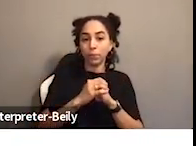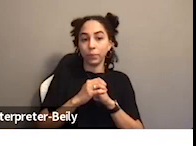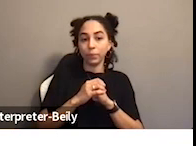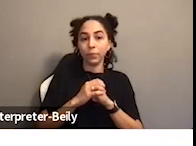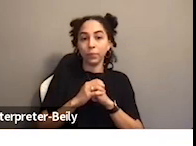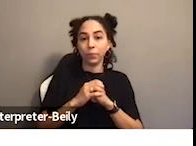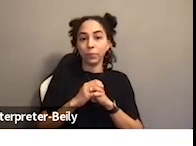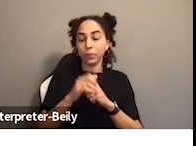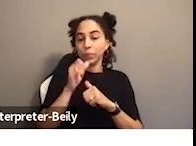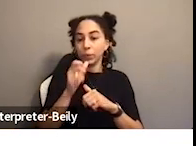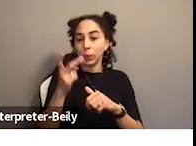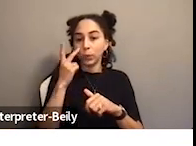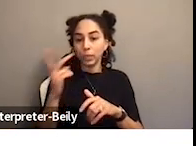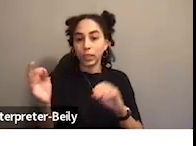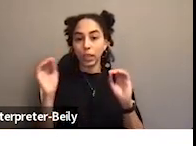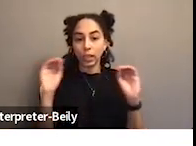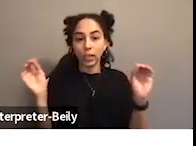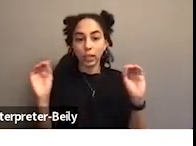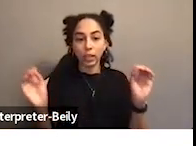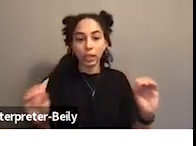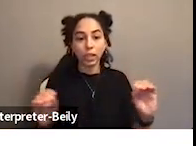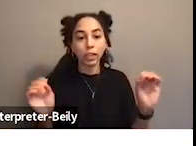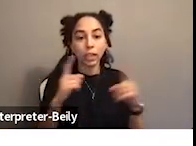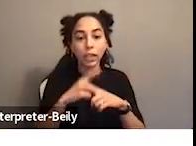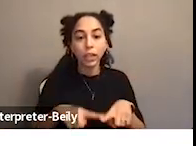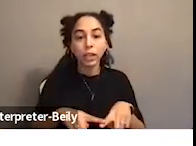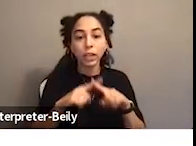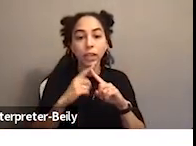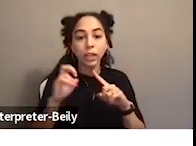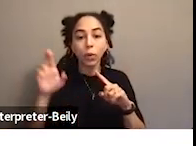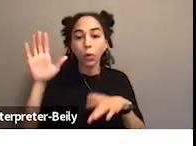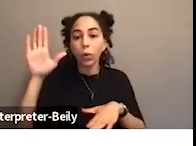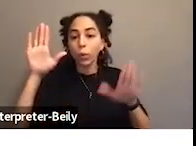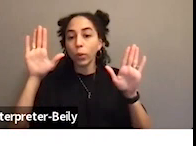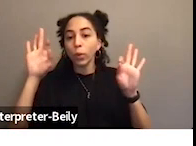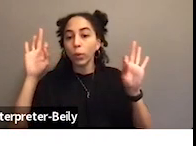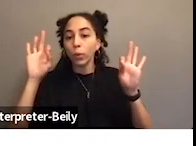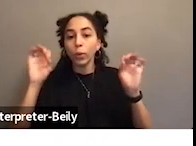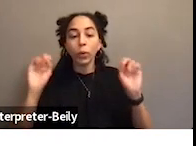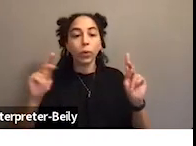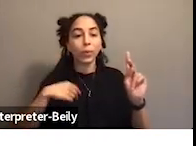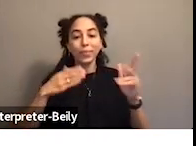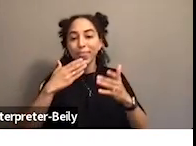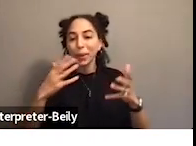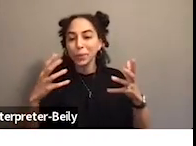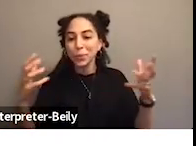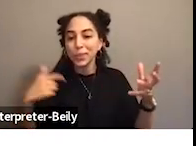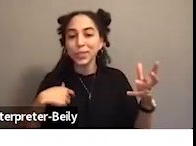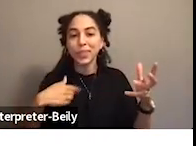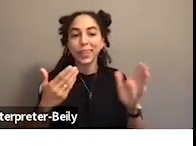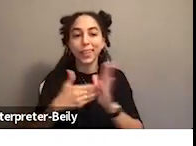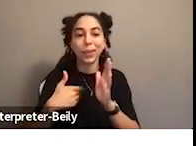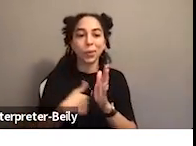And I don't see any unmutes or hands up. So thank you so much. And again, we